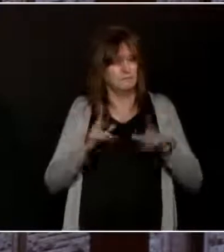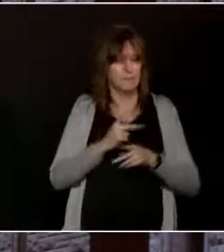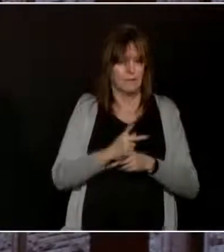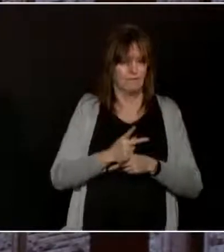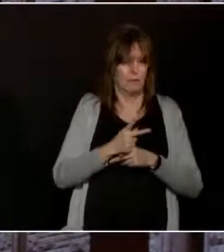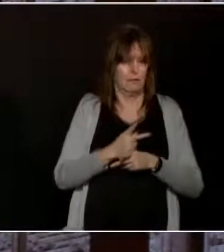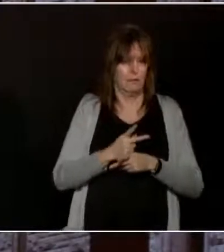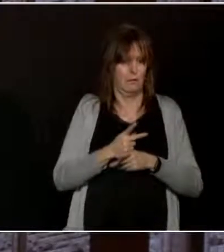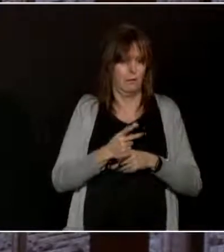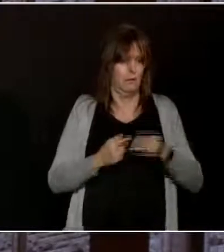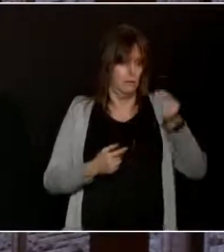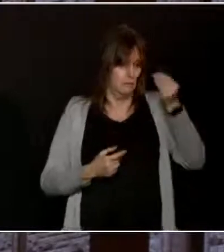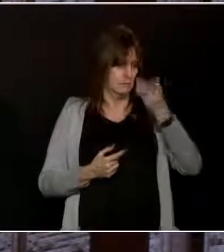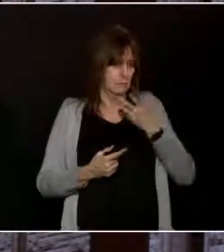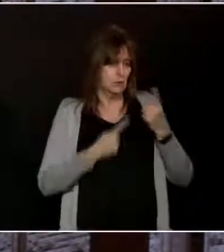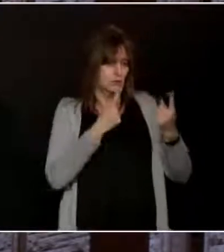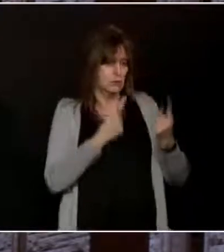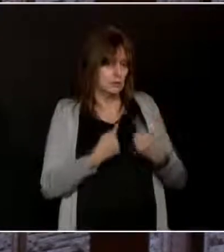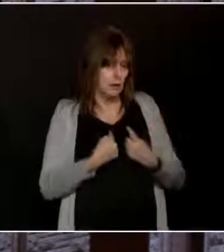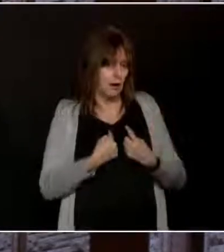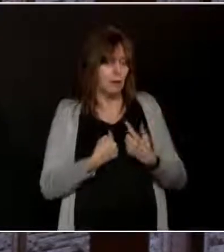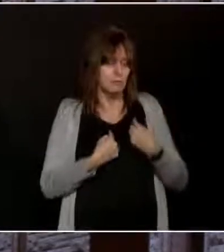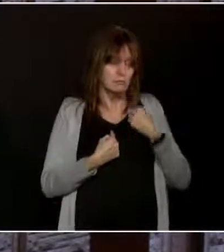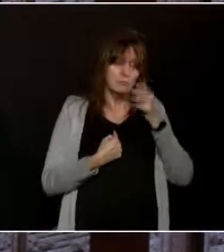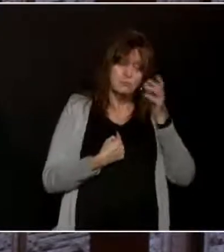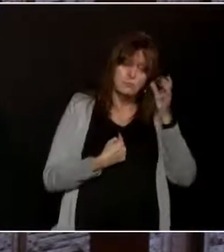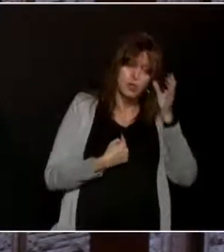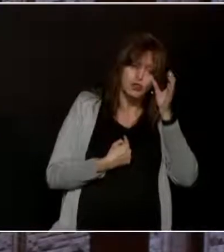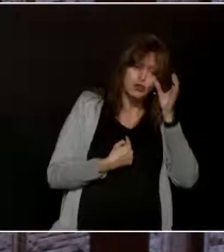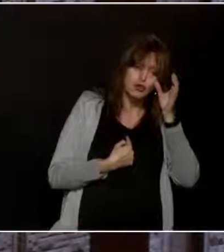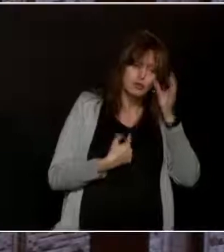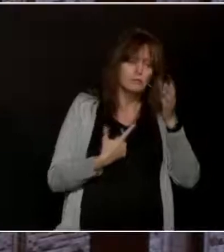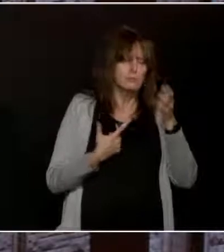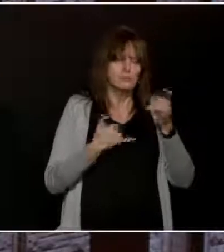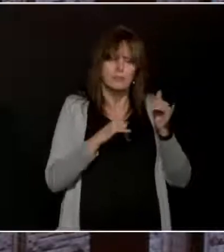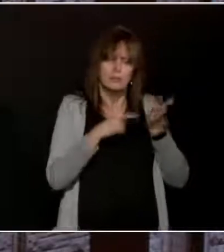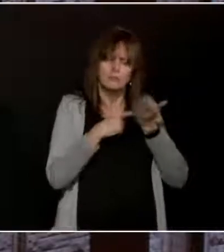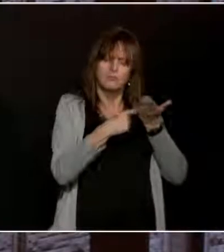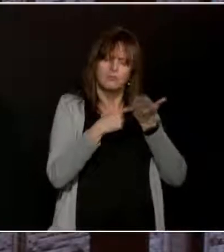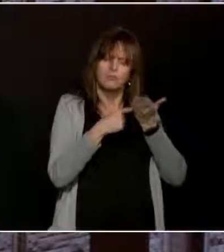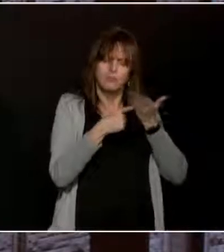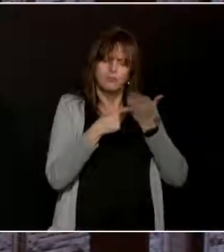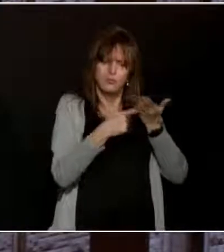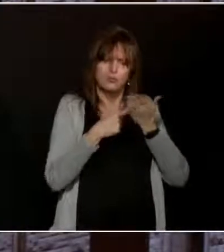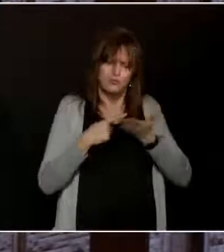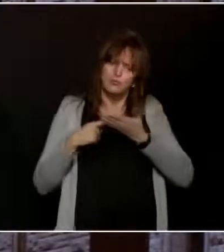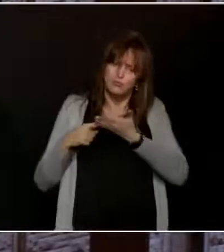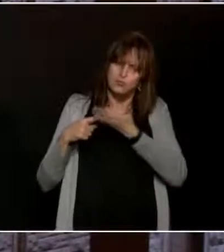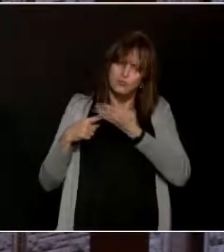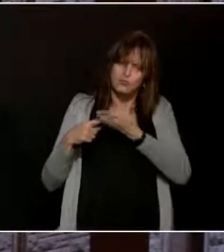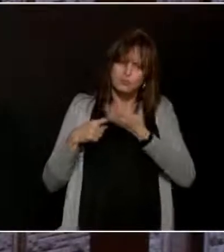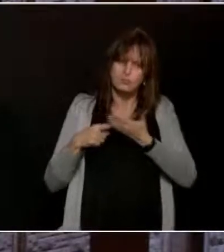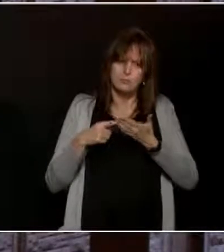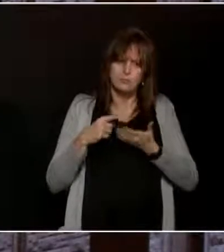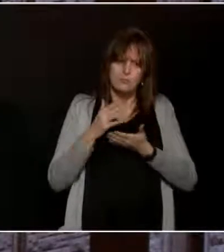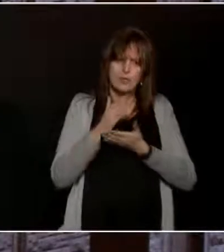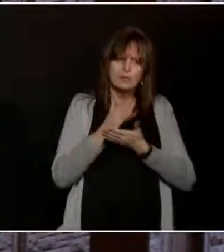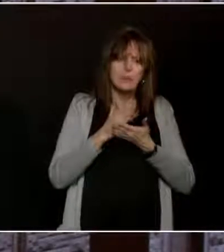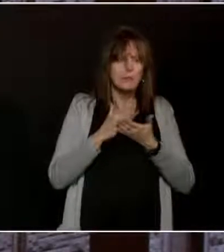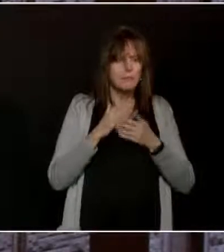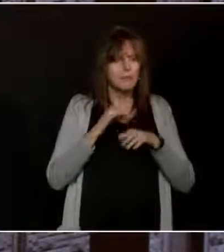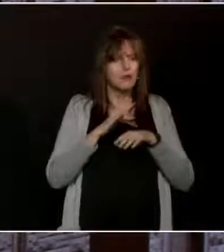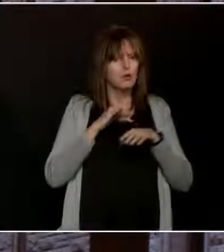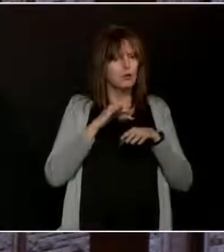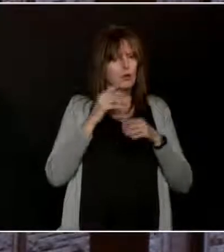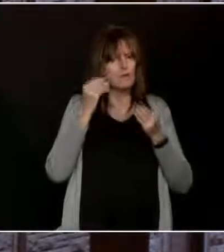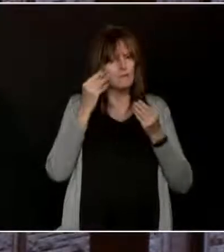and we're going to be making some comments and discussions. We've already given some early information to the Cabinet, and we'll give the final